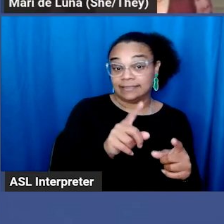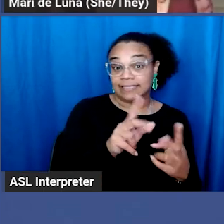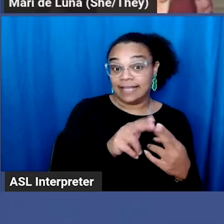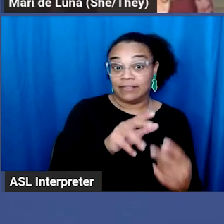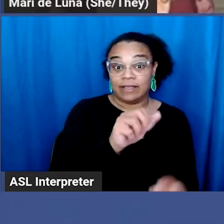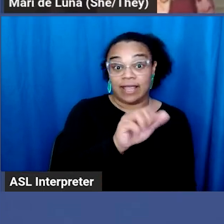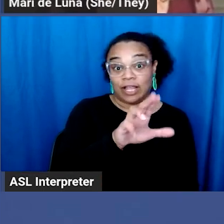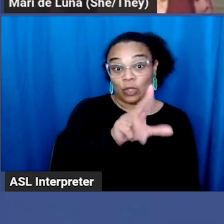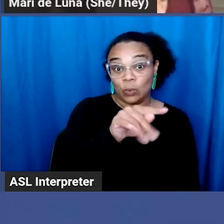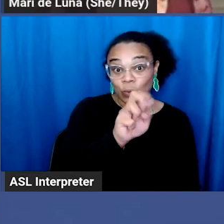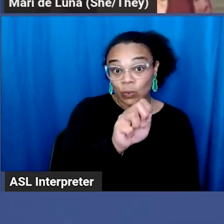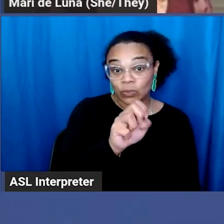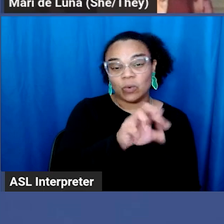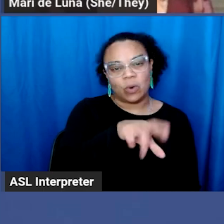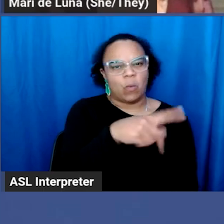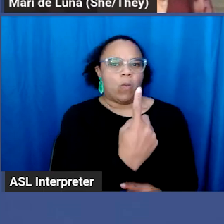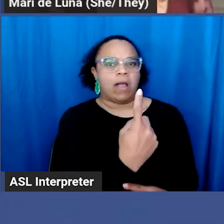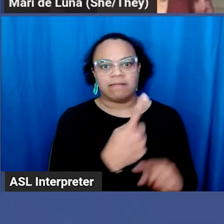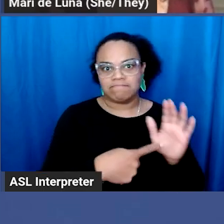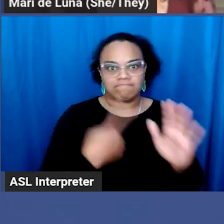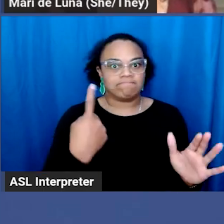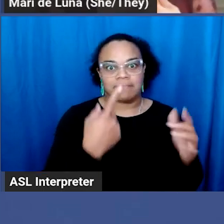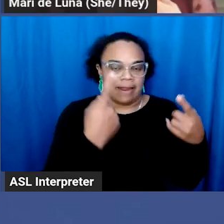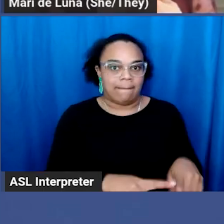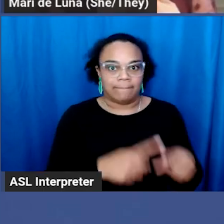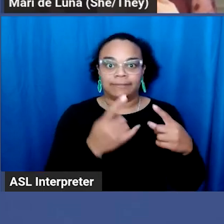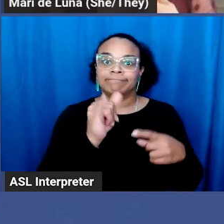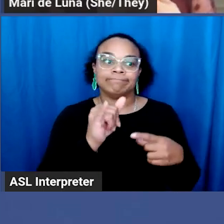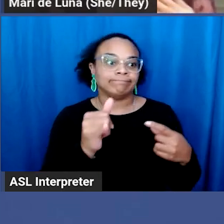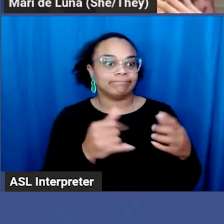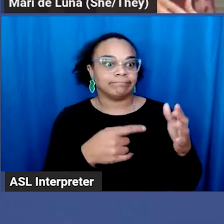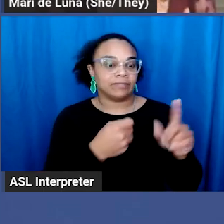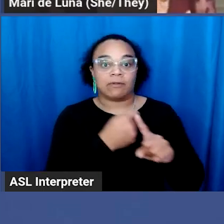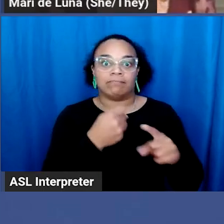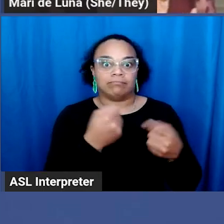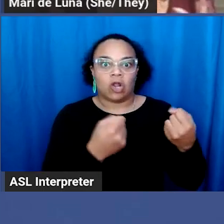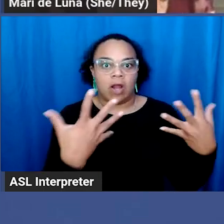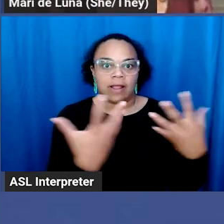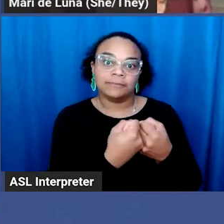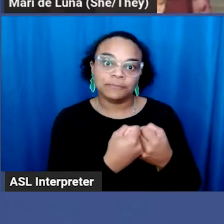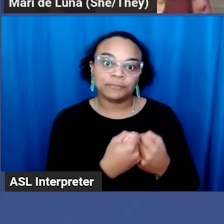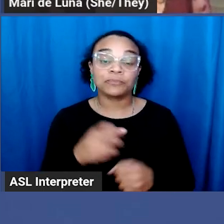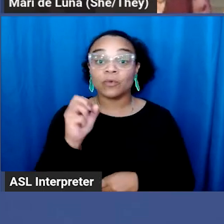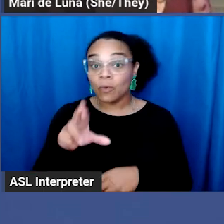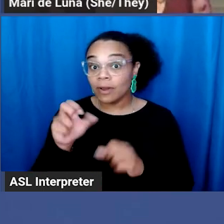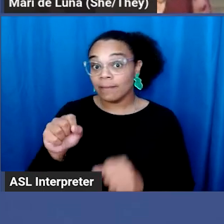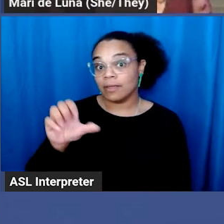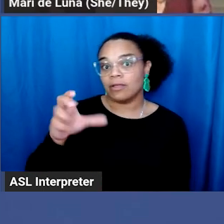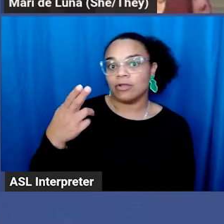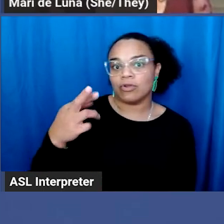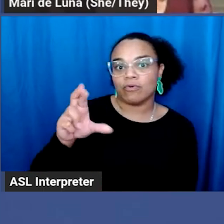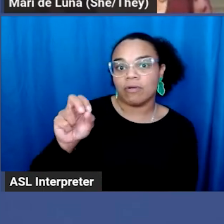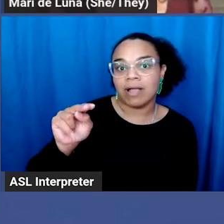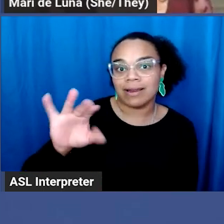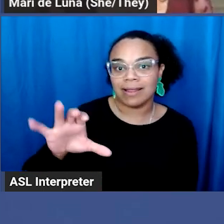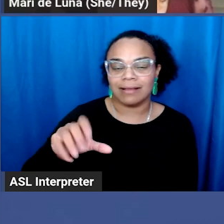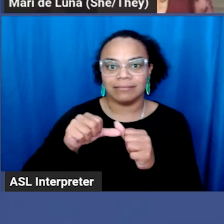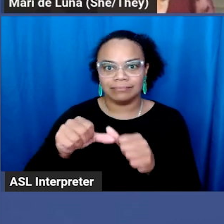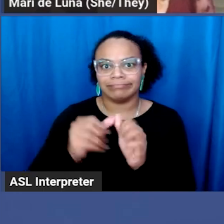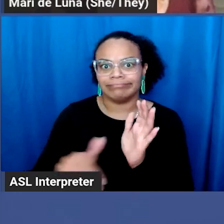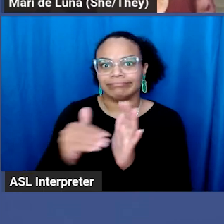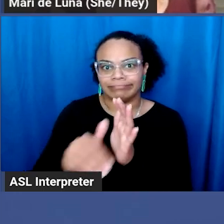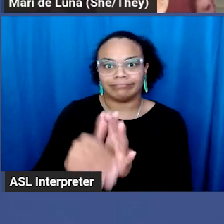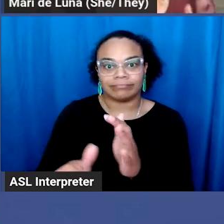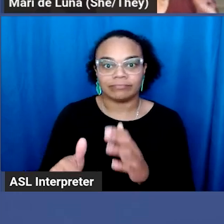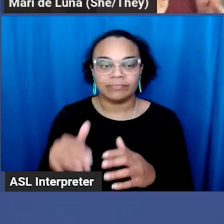a car wreck, a car accident. It could also be chronic, and it refers